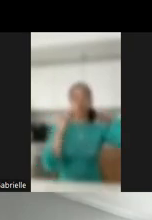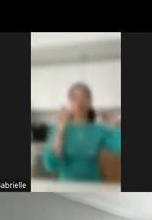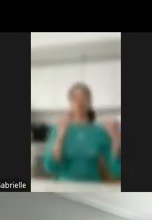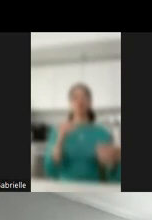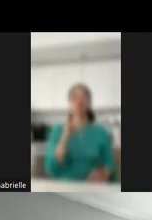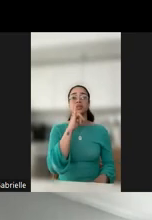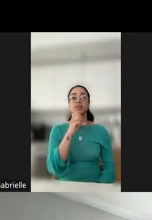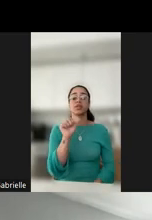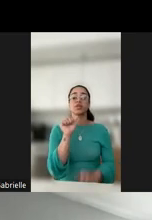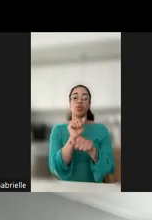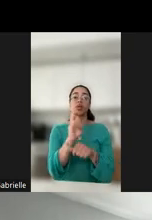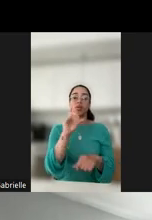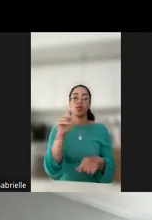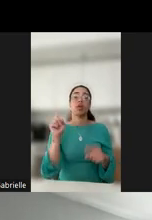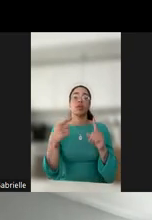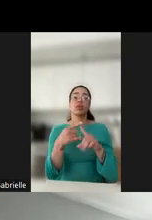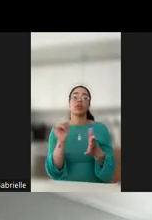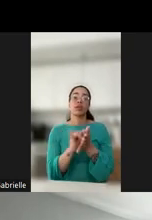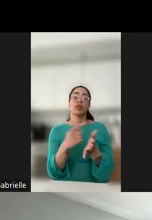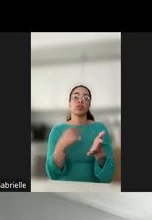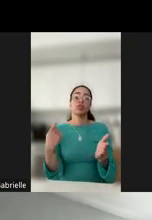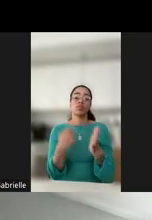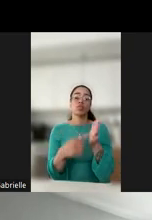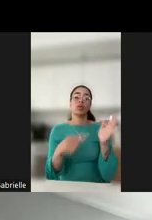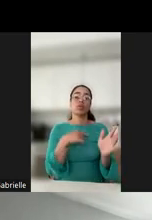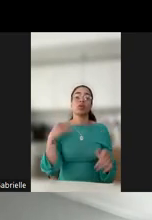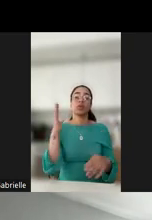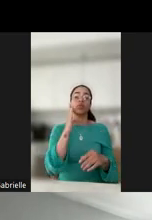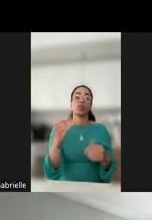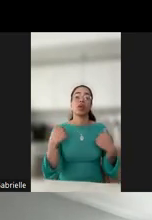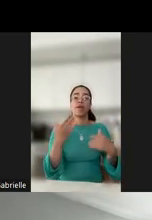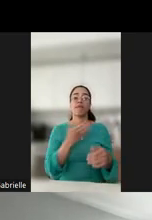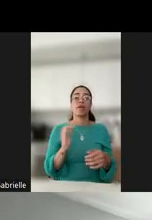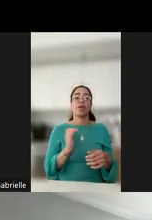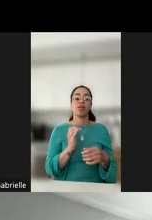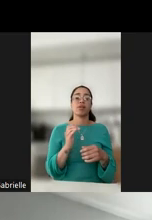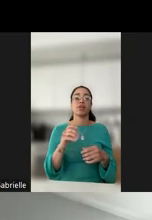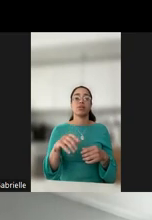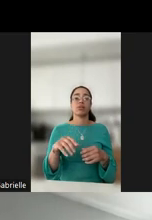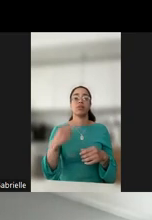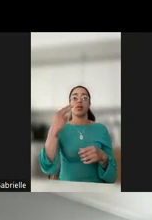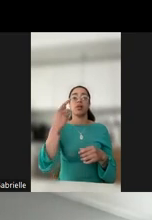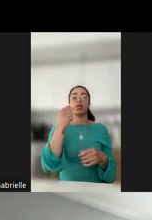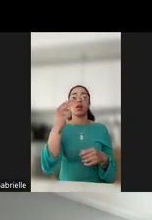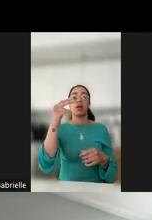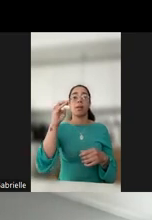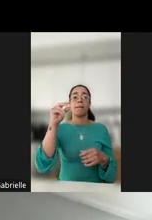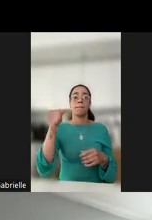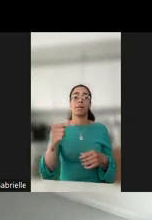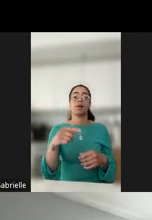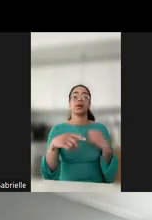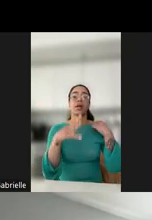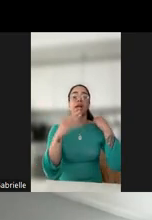working well, then that's why we have the secondary immigration that the Hmong move back to Fresno, because the Fresno